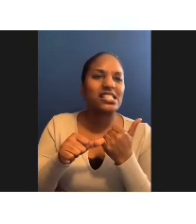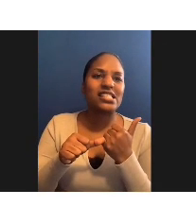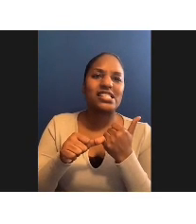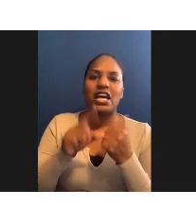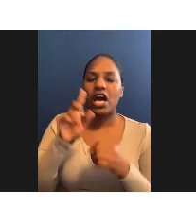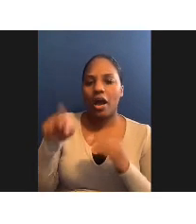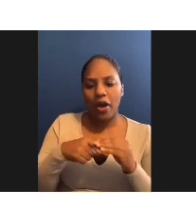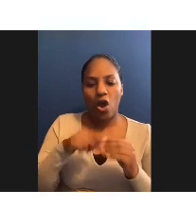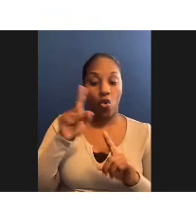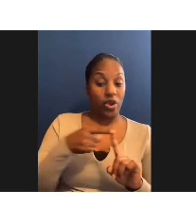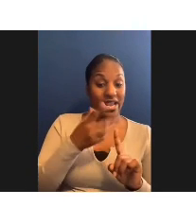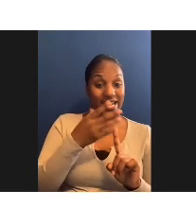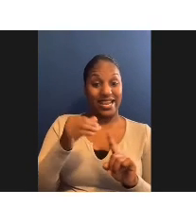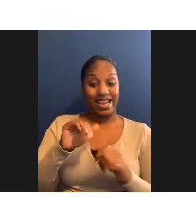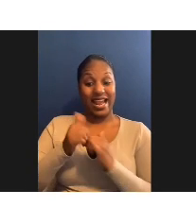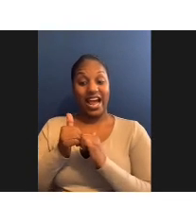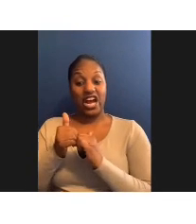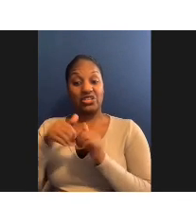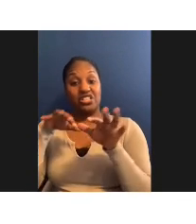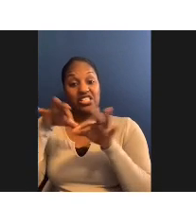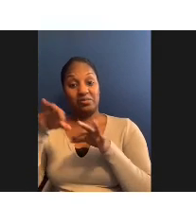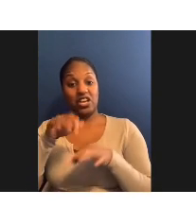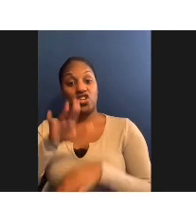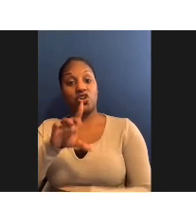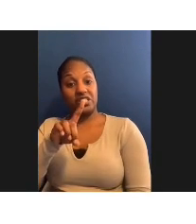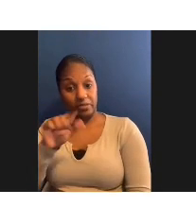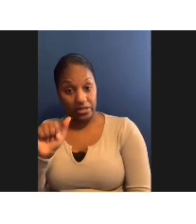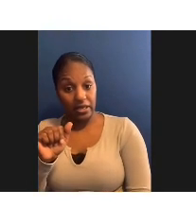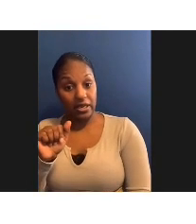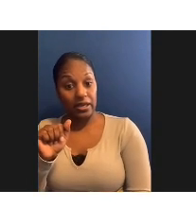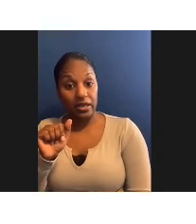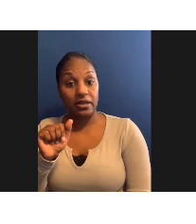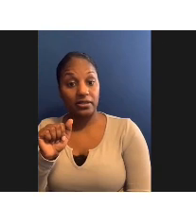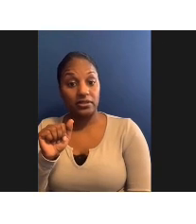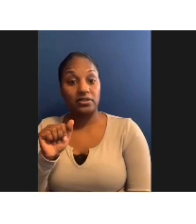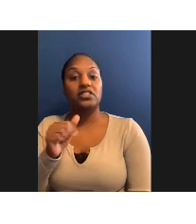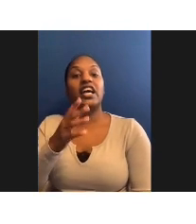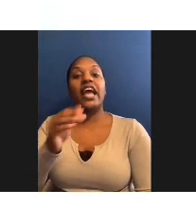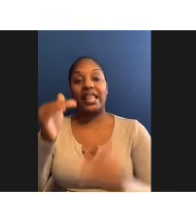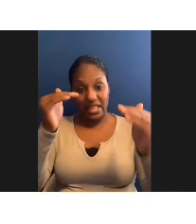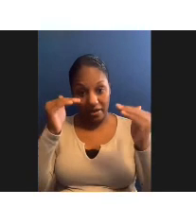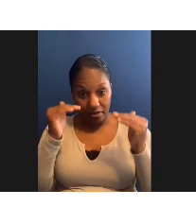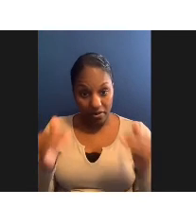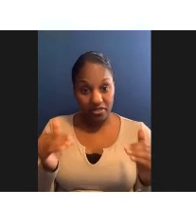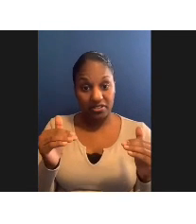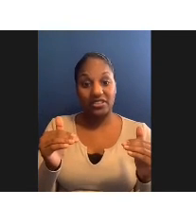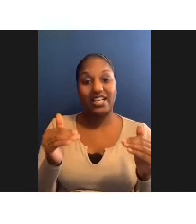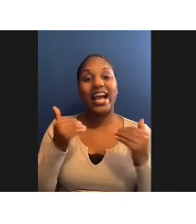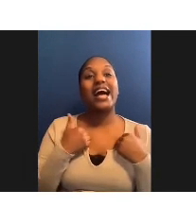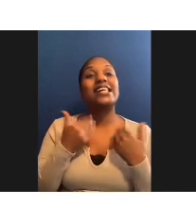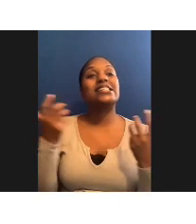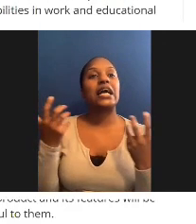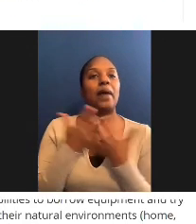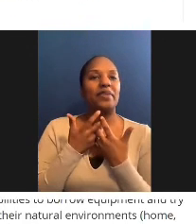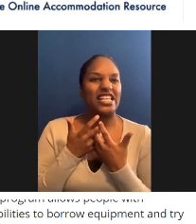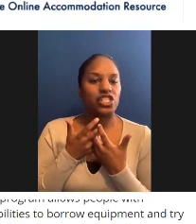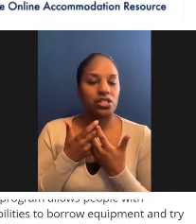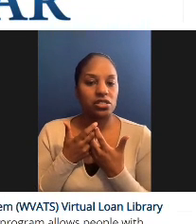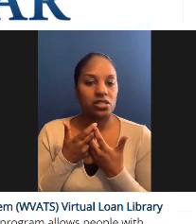when and how to disclose your disability. Then down here is